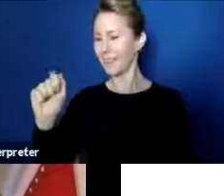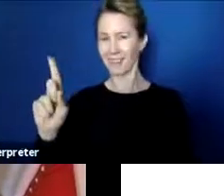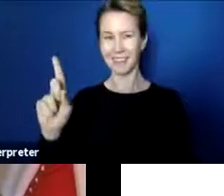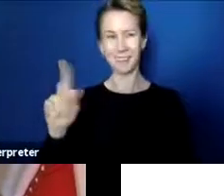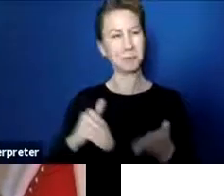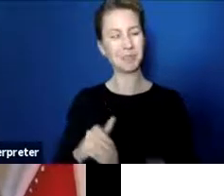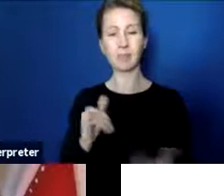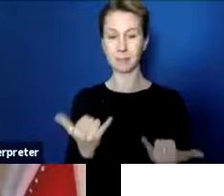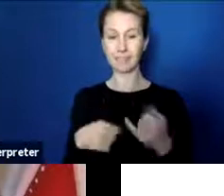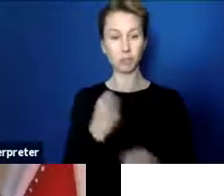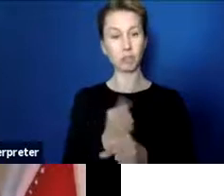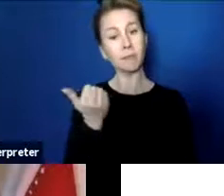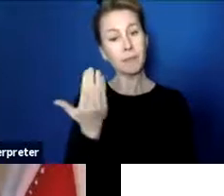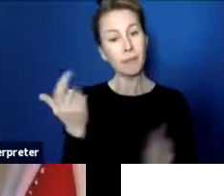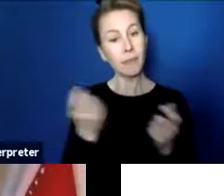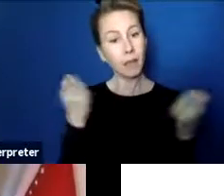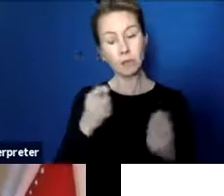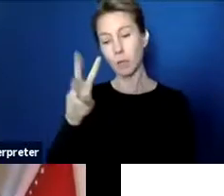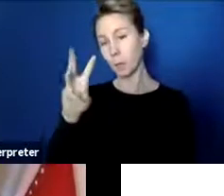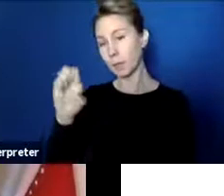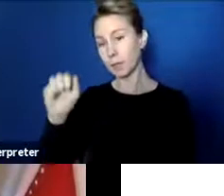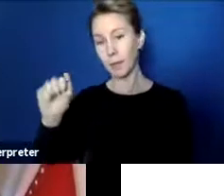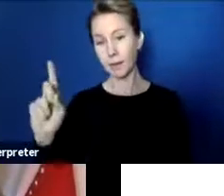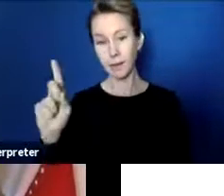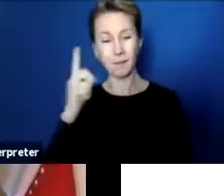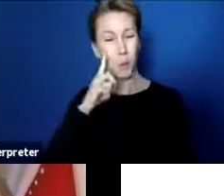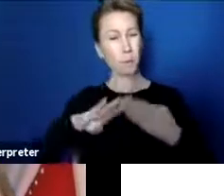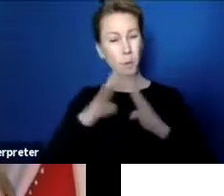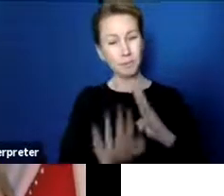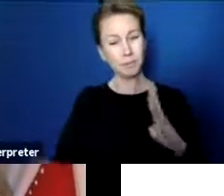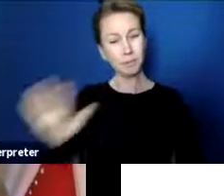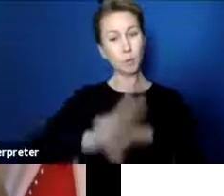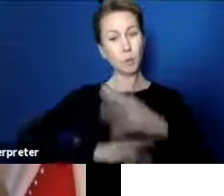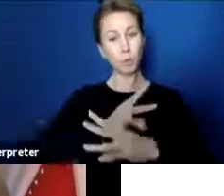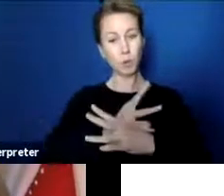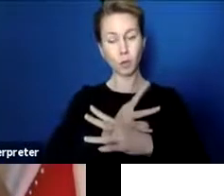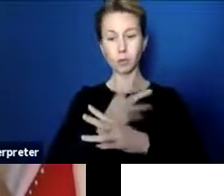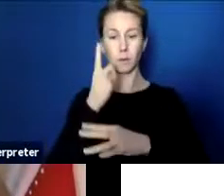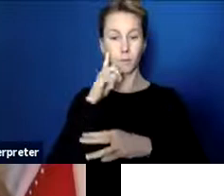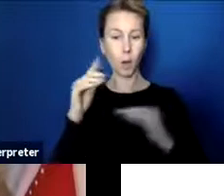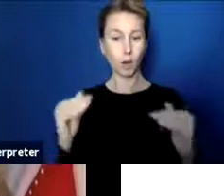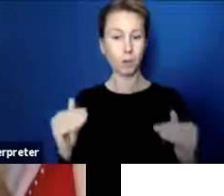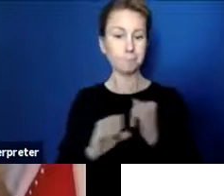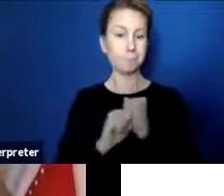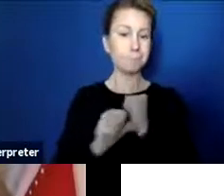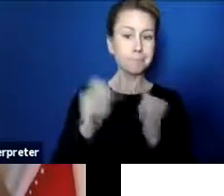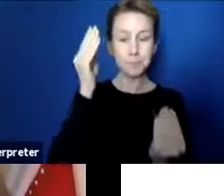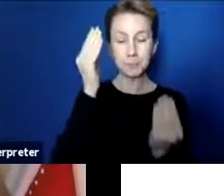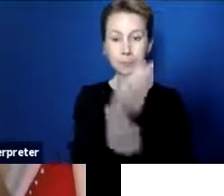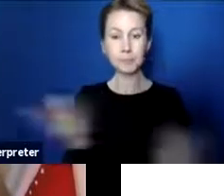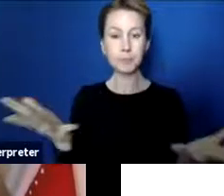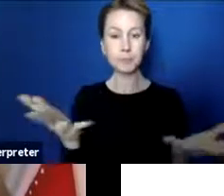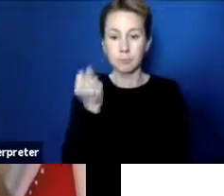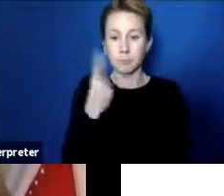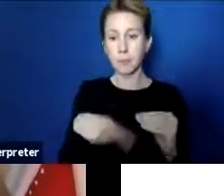and Aging Services to commemorate World Elder Abuse Awareness Day, which is also known as WeAdd.